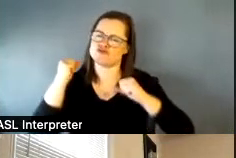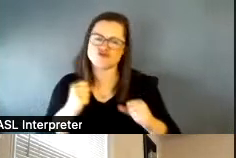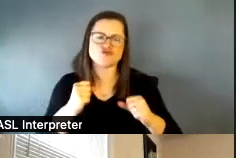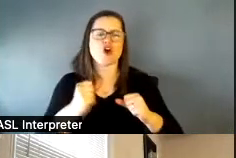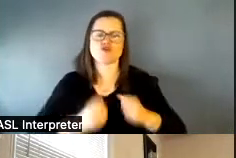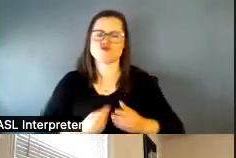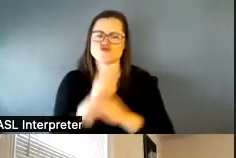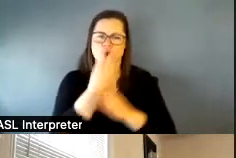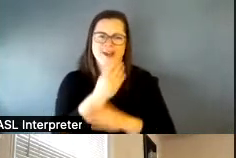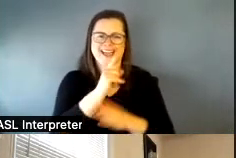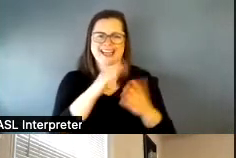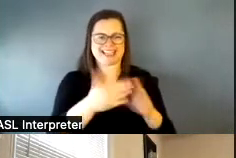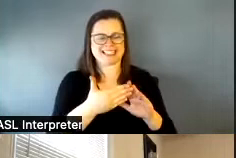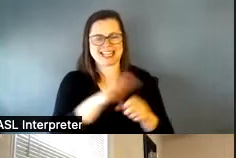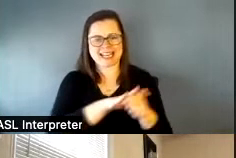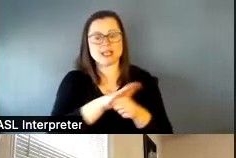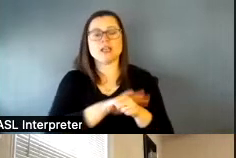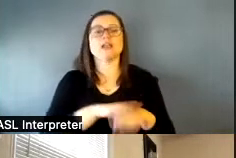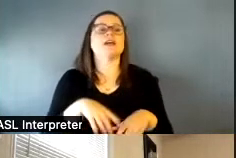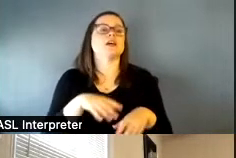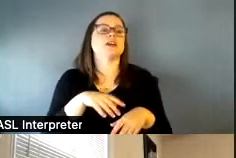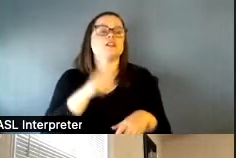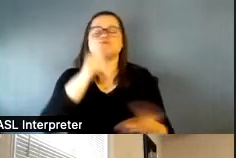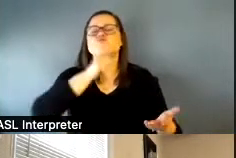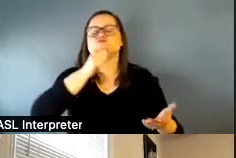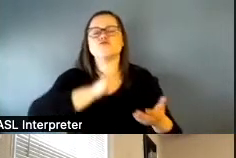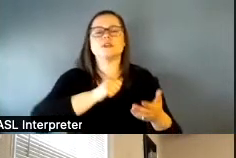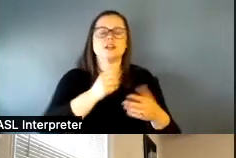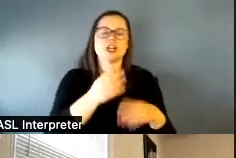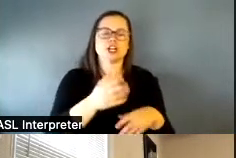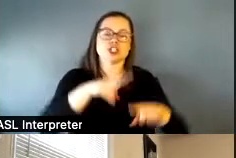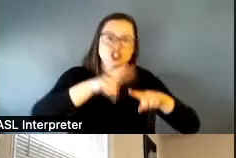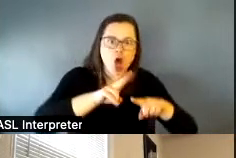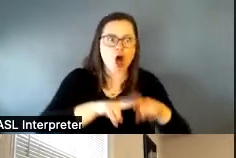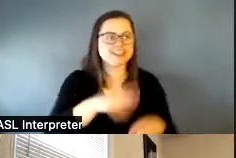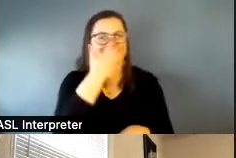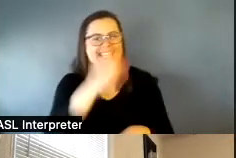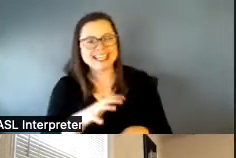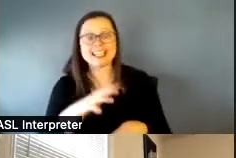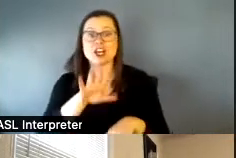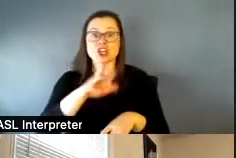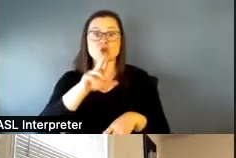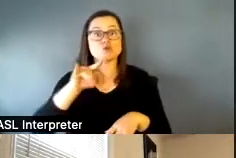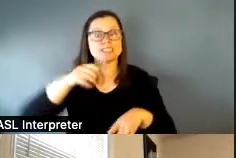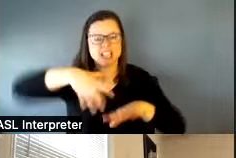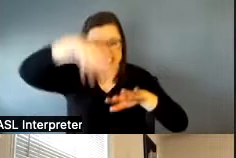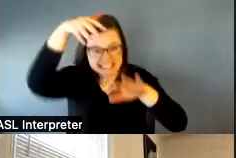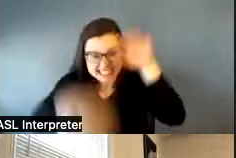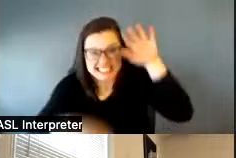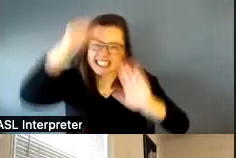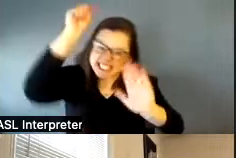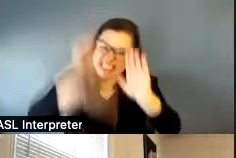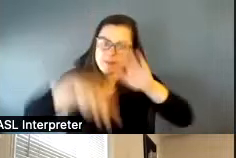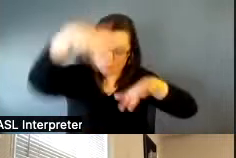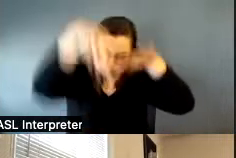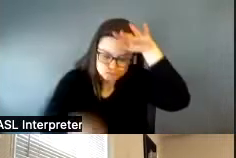strong, salt resistant, heat resistant. They have really deep roots that go straight down. And these are the trees that